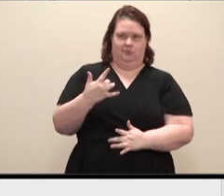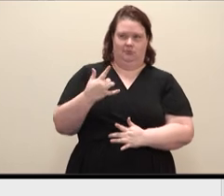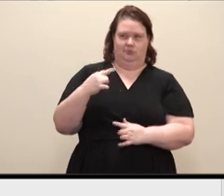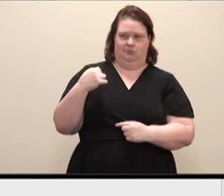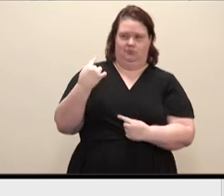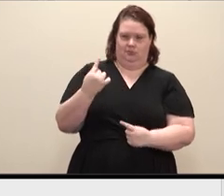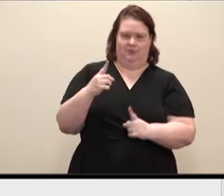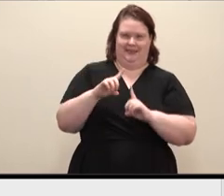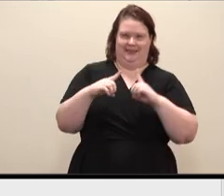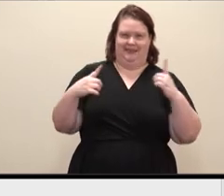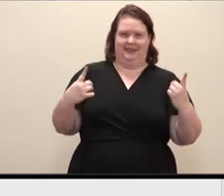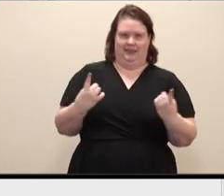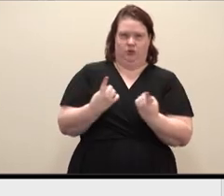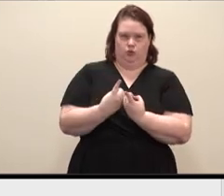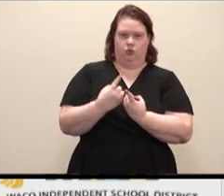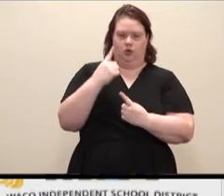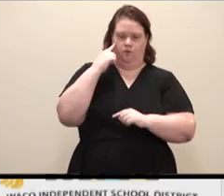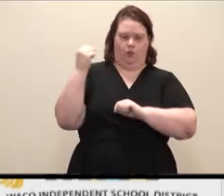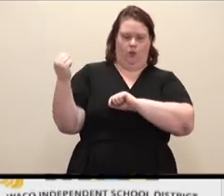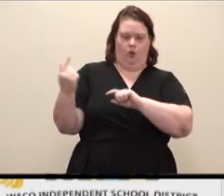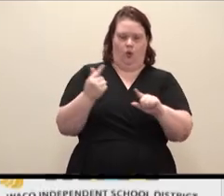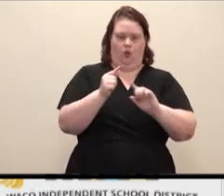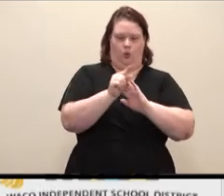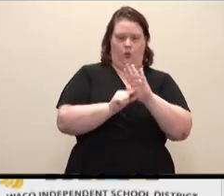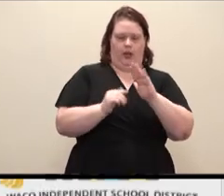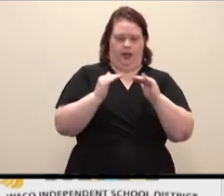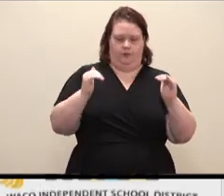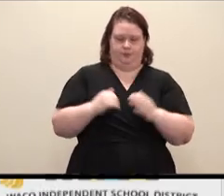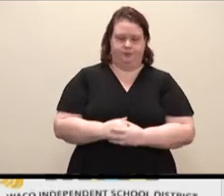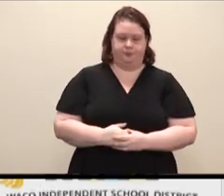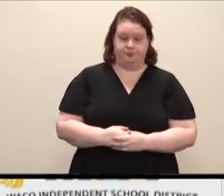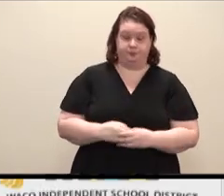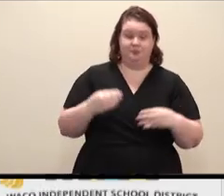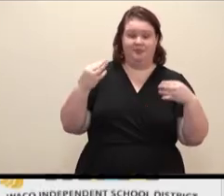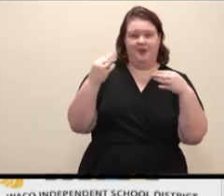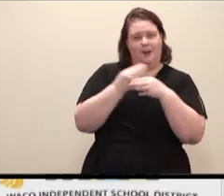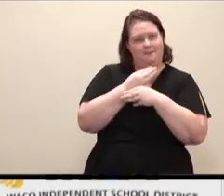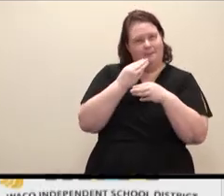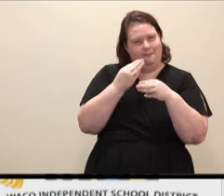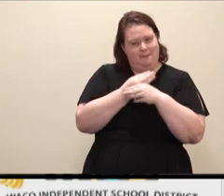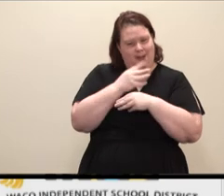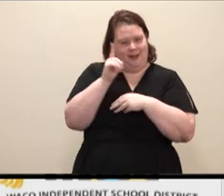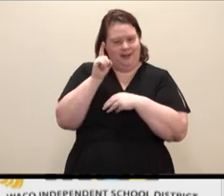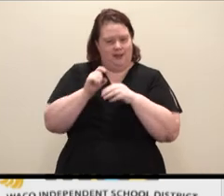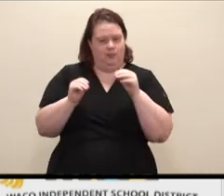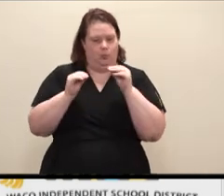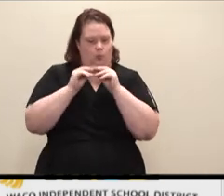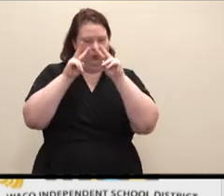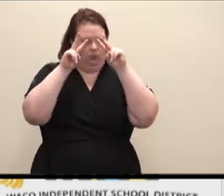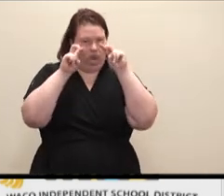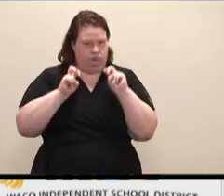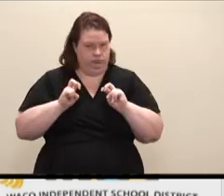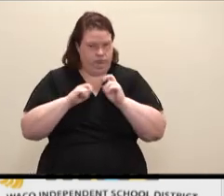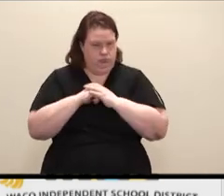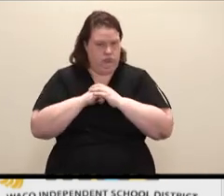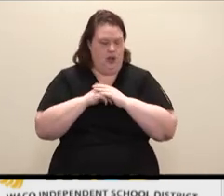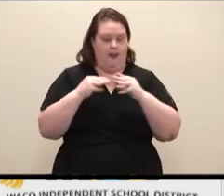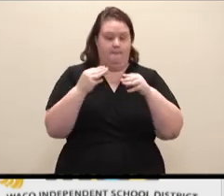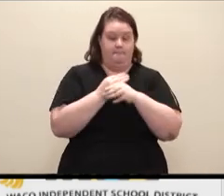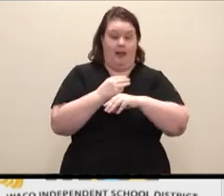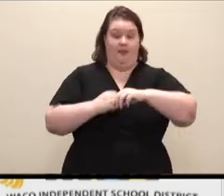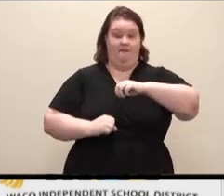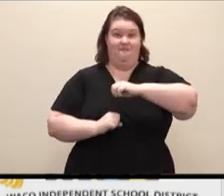trend across all grade levels. But with math, we have to look a little deeper because it's measuring the math